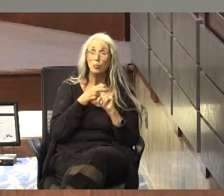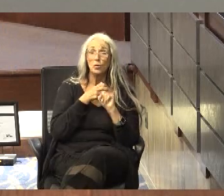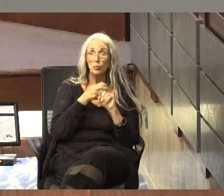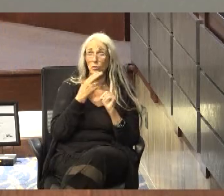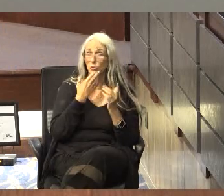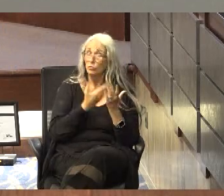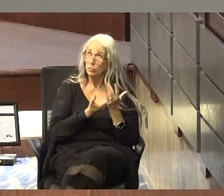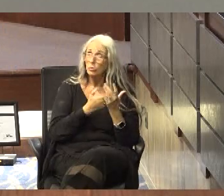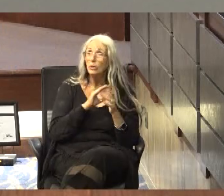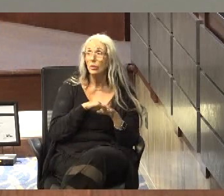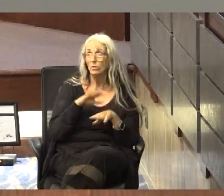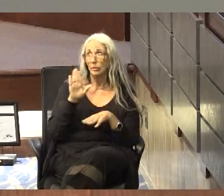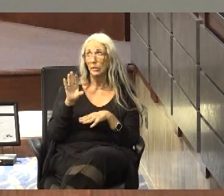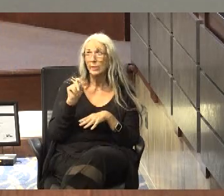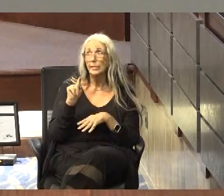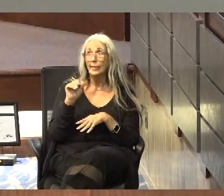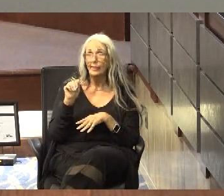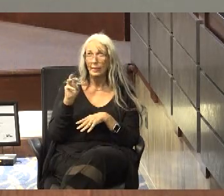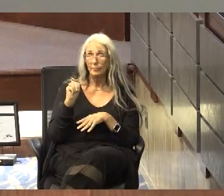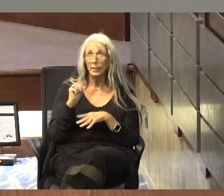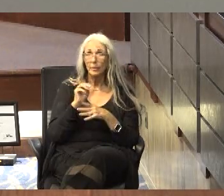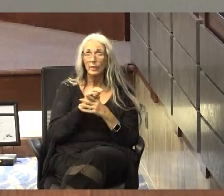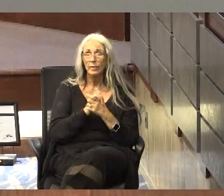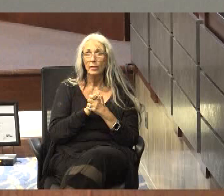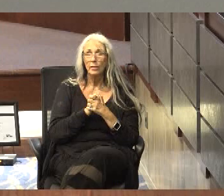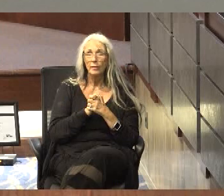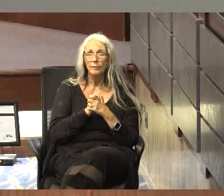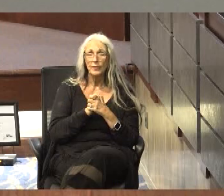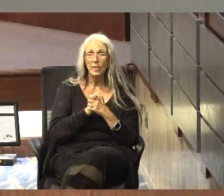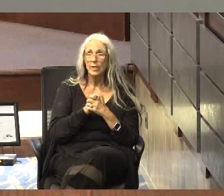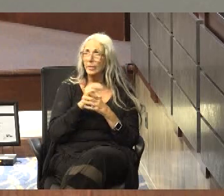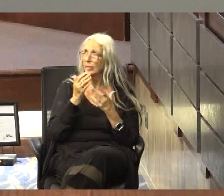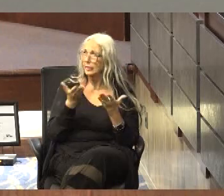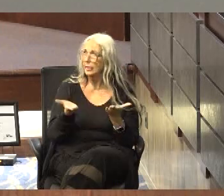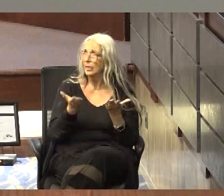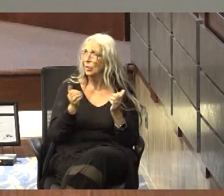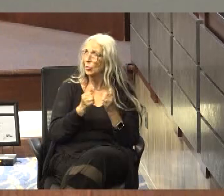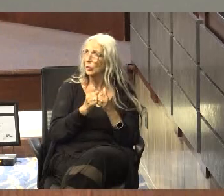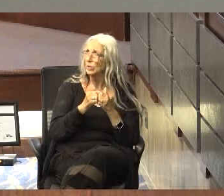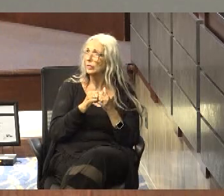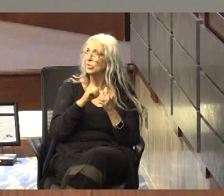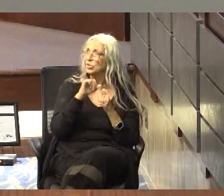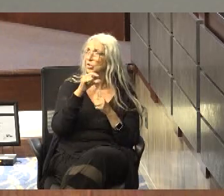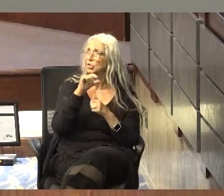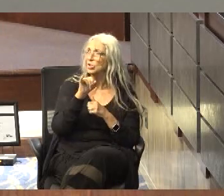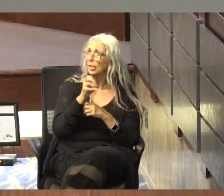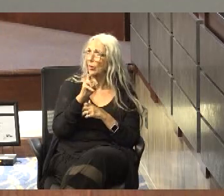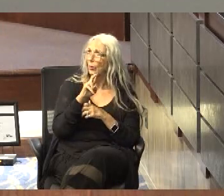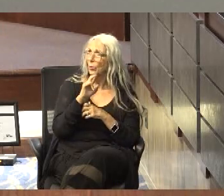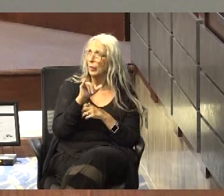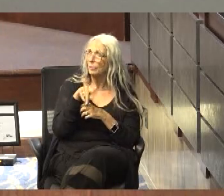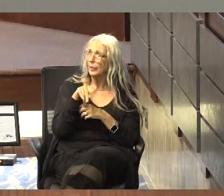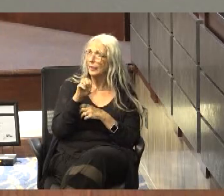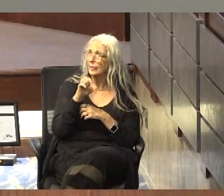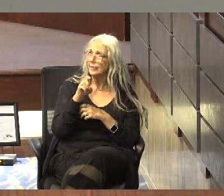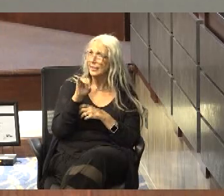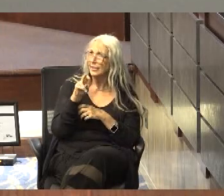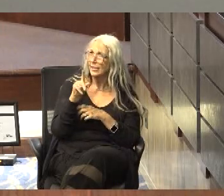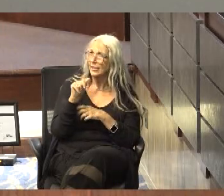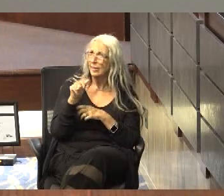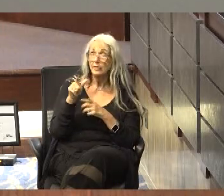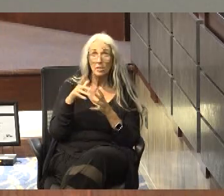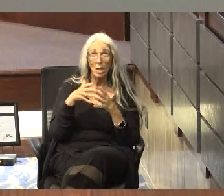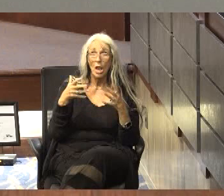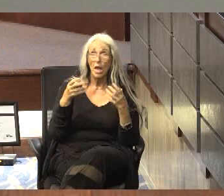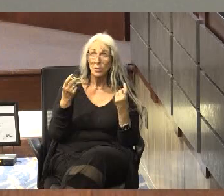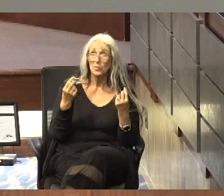his team. He's flanked today by Jeremy Pacina, who, man, you've got a lot to cover now that Kent's not going to be there.